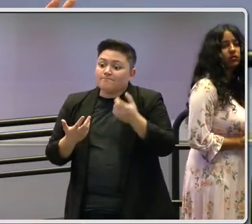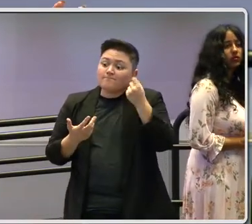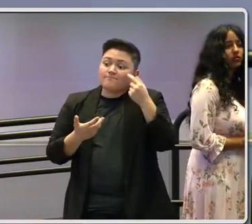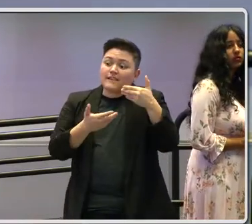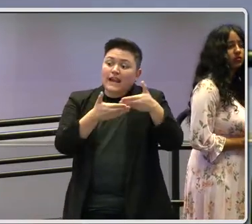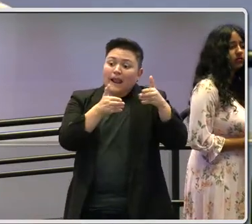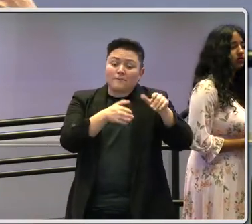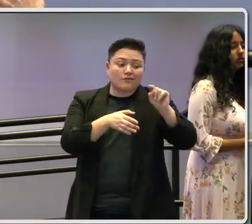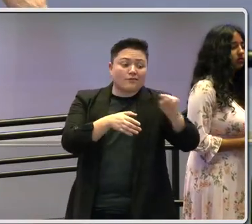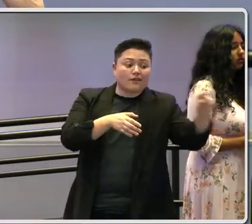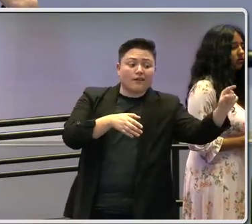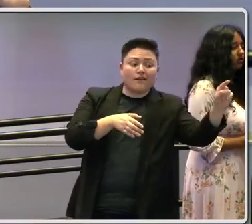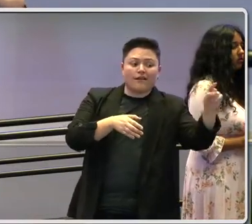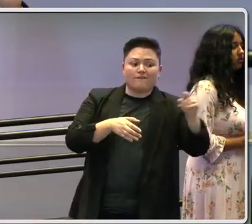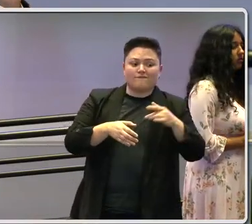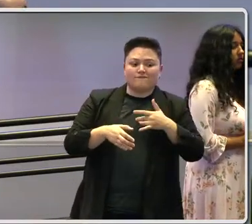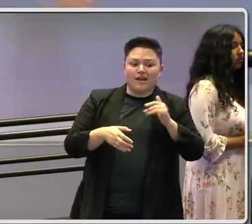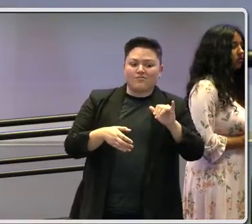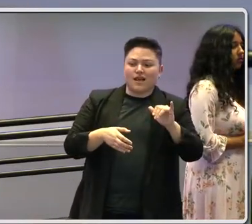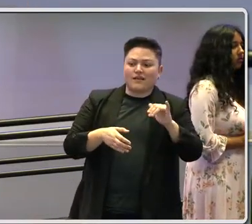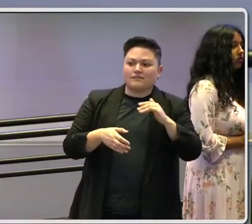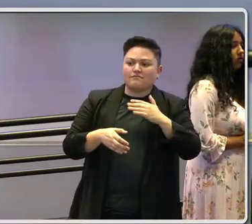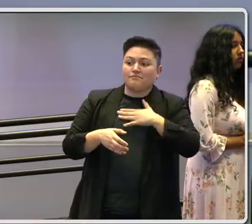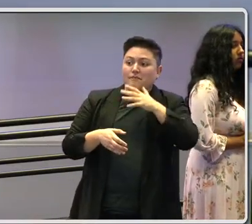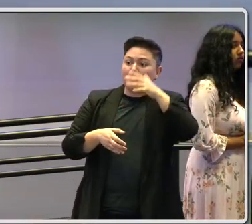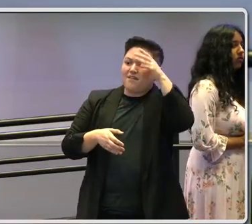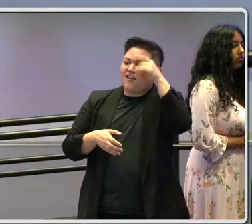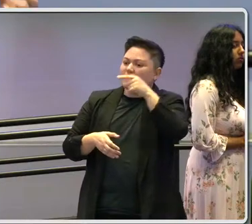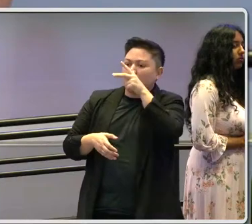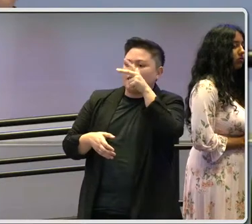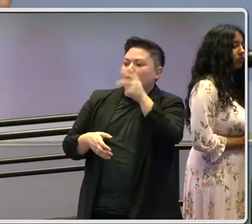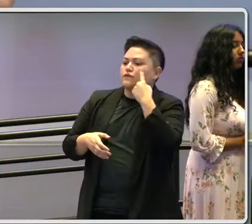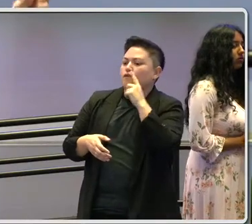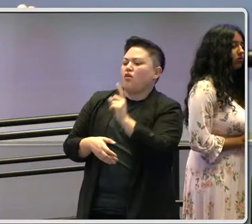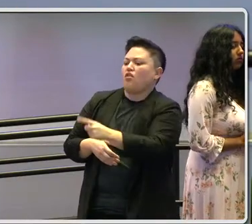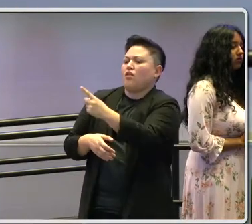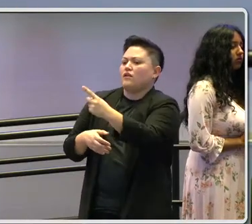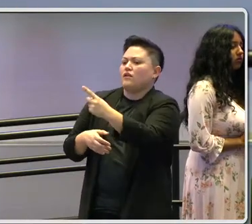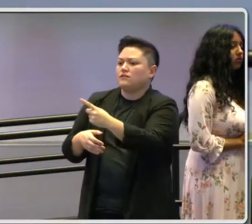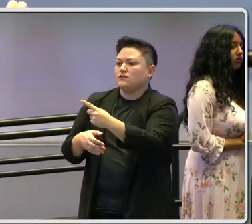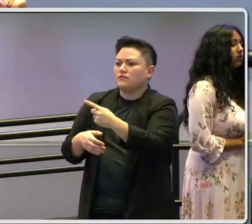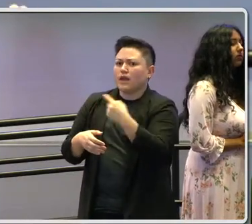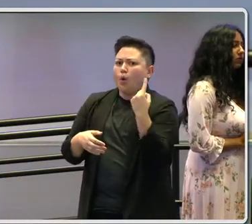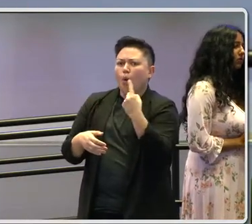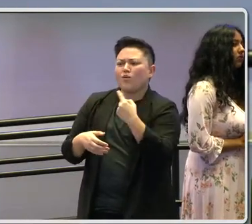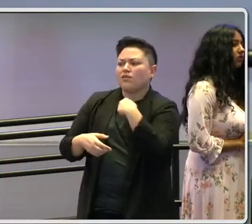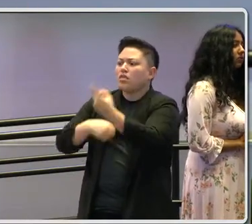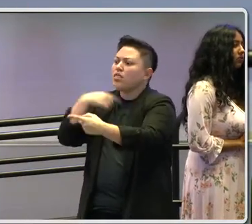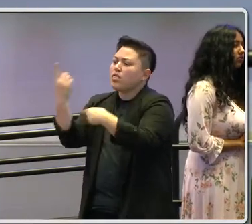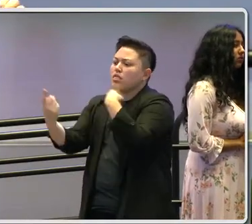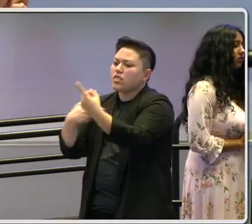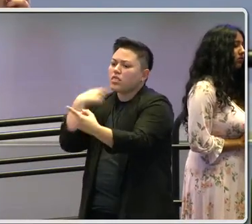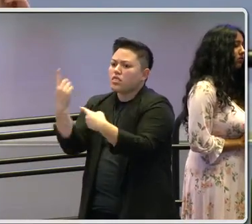the area just simply felt that my parents were poor disciplinarians, and they were very vocal about this, by the